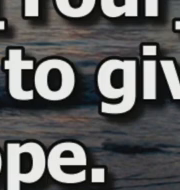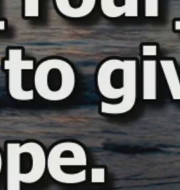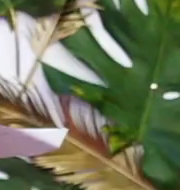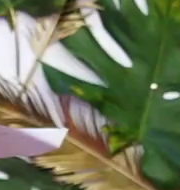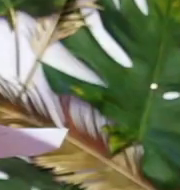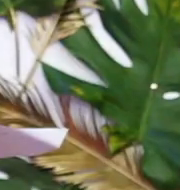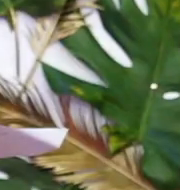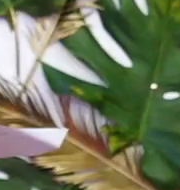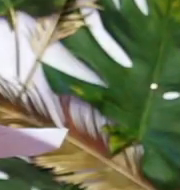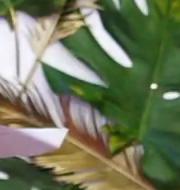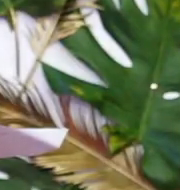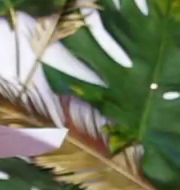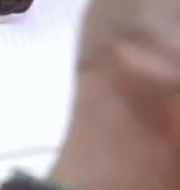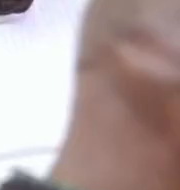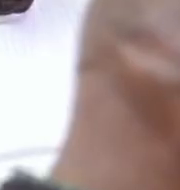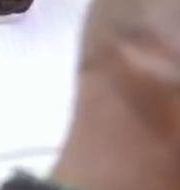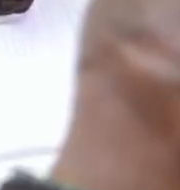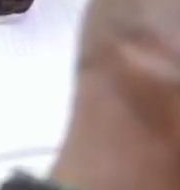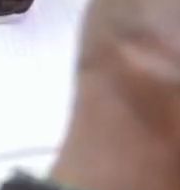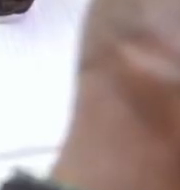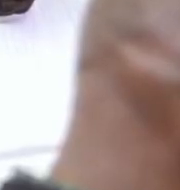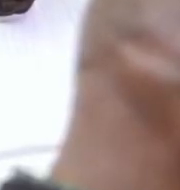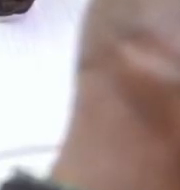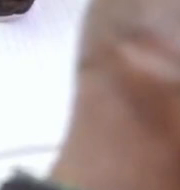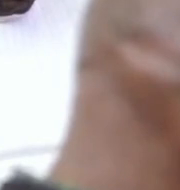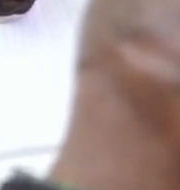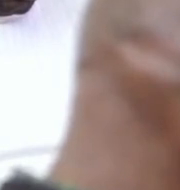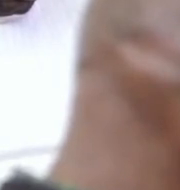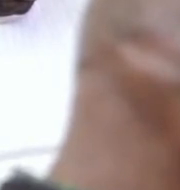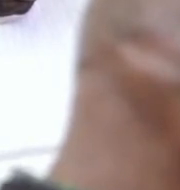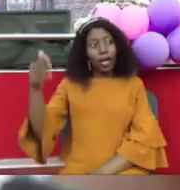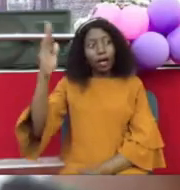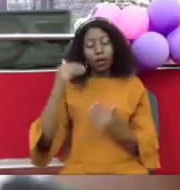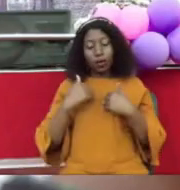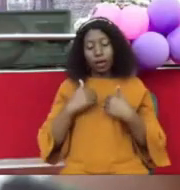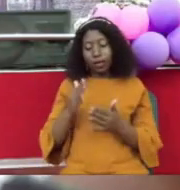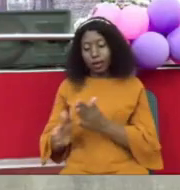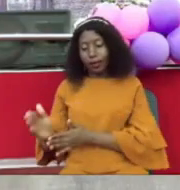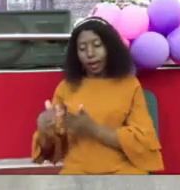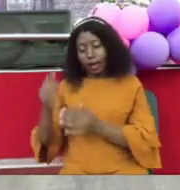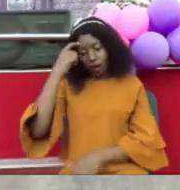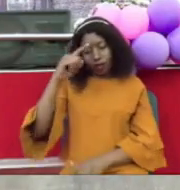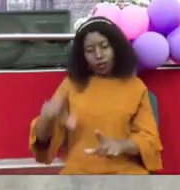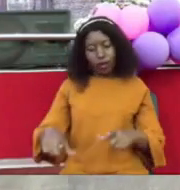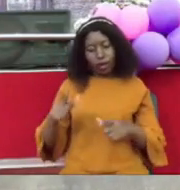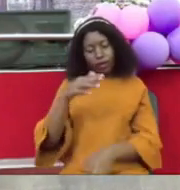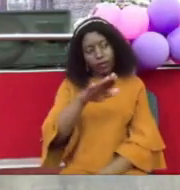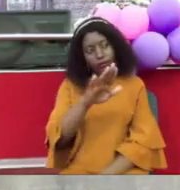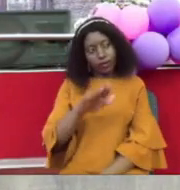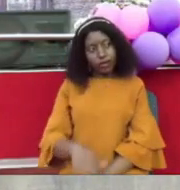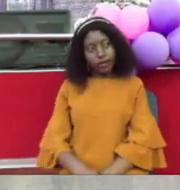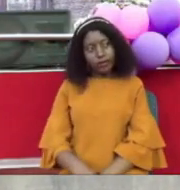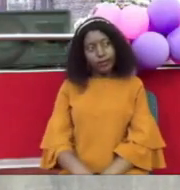plan for you. Hivyo basi Mungu ako na makusudi kwako. God has a plan for your life. Ako na makusudi